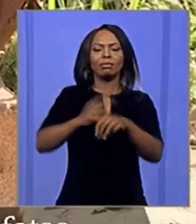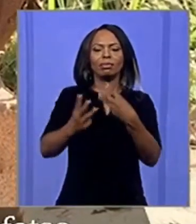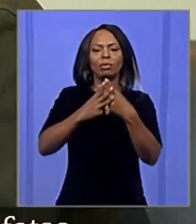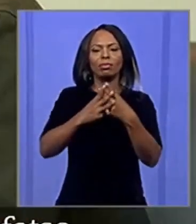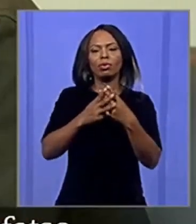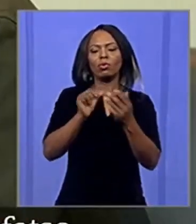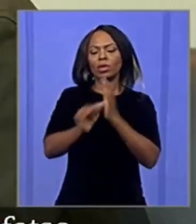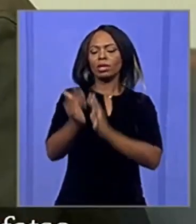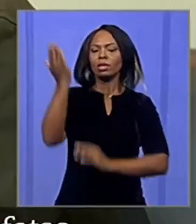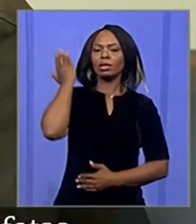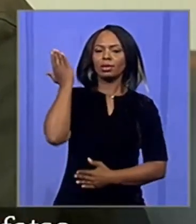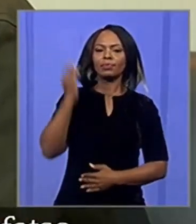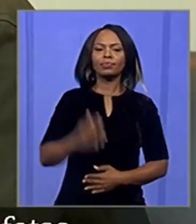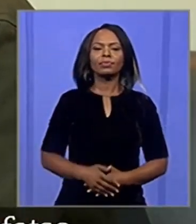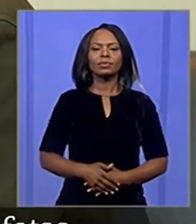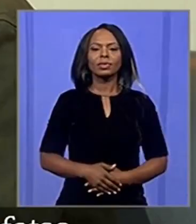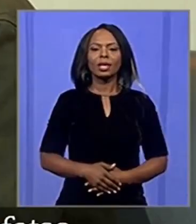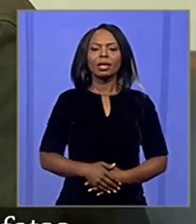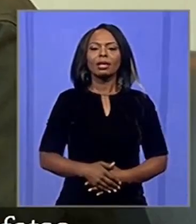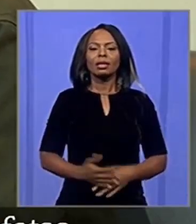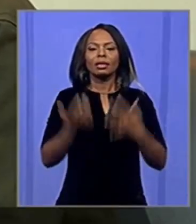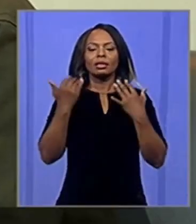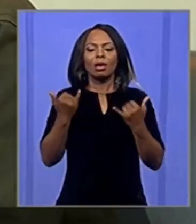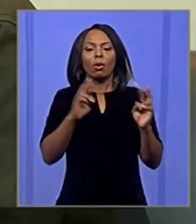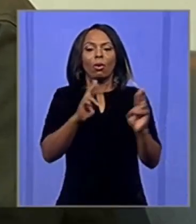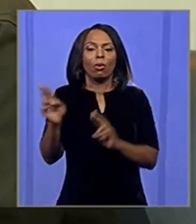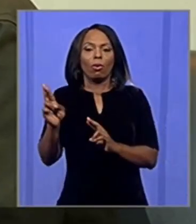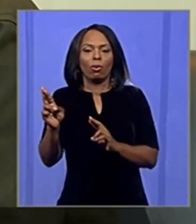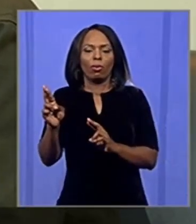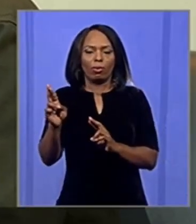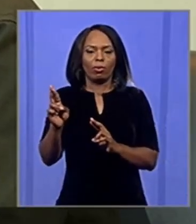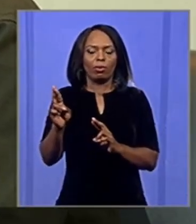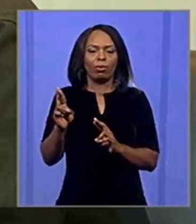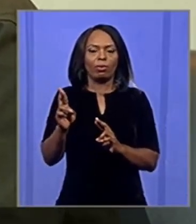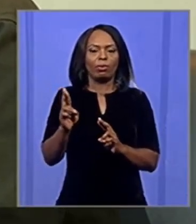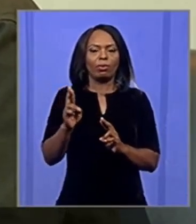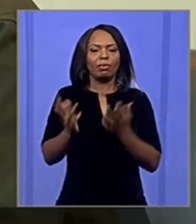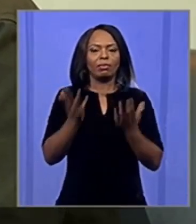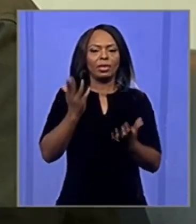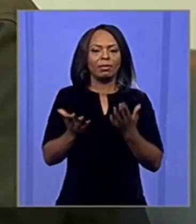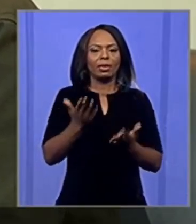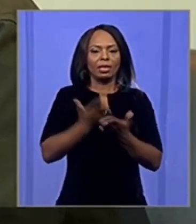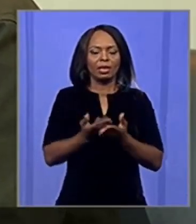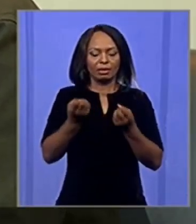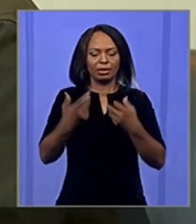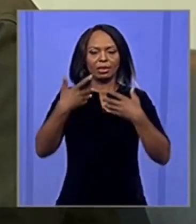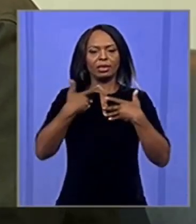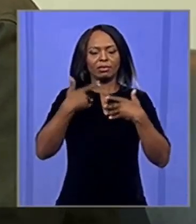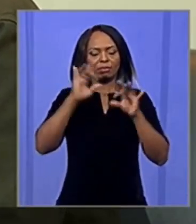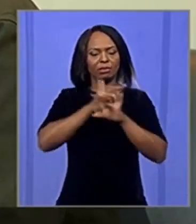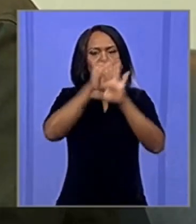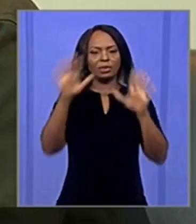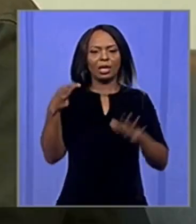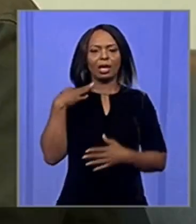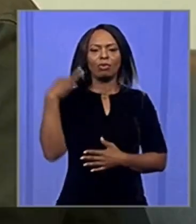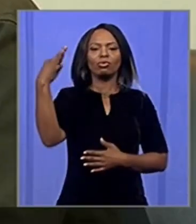even though it's so unfortunate that we were hoping that we would be served with the comprehensive application